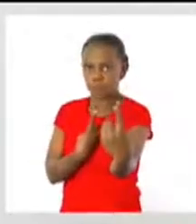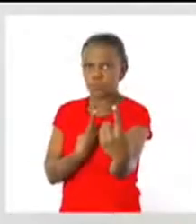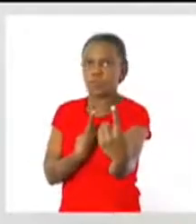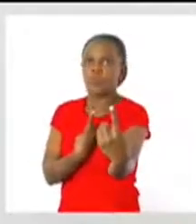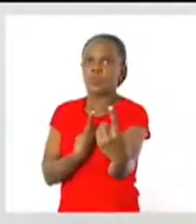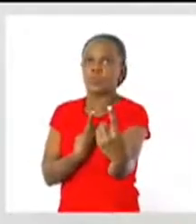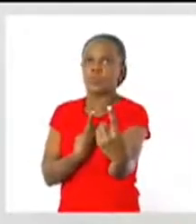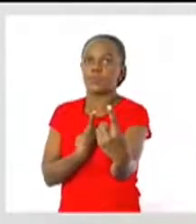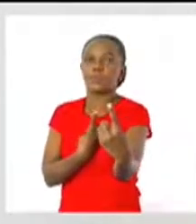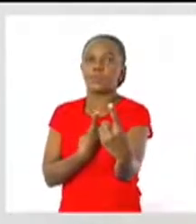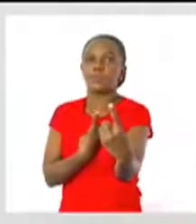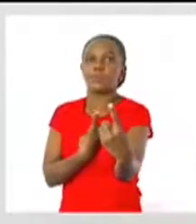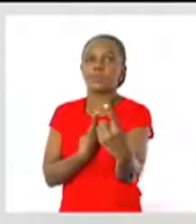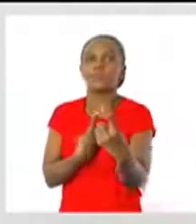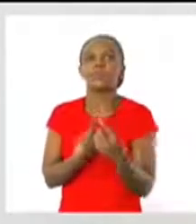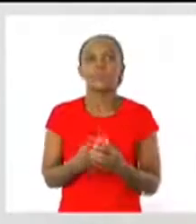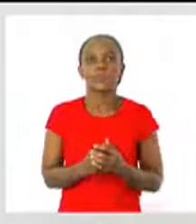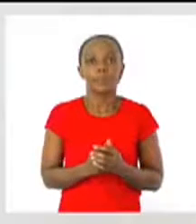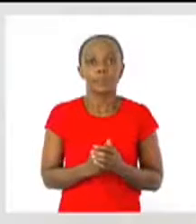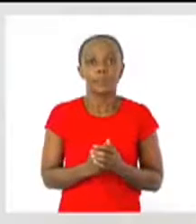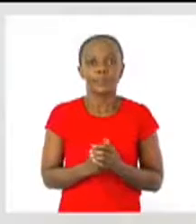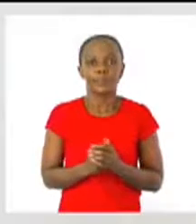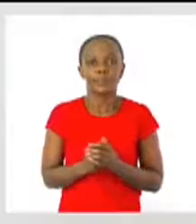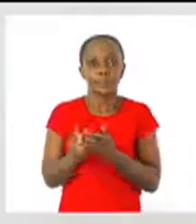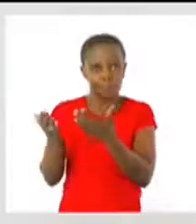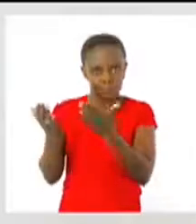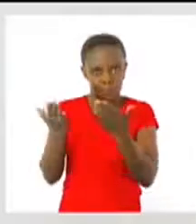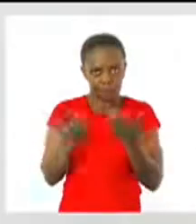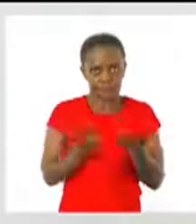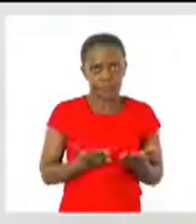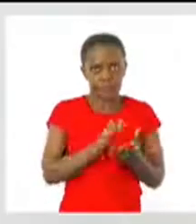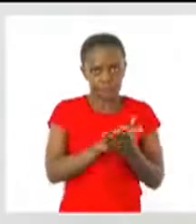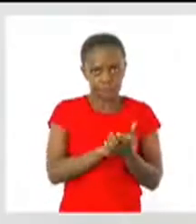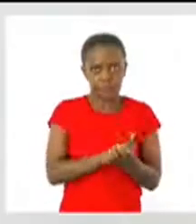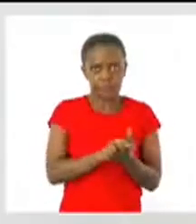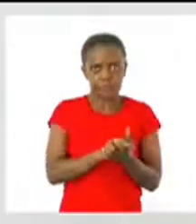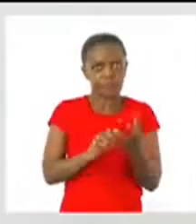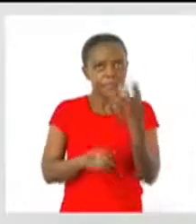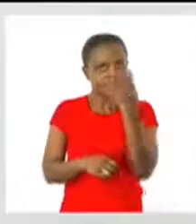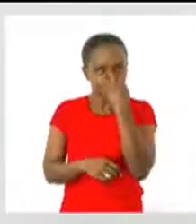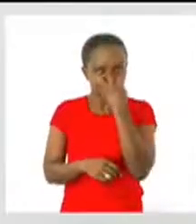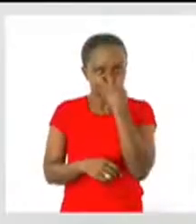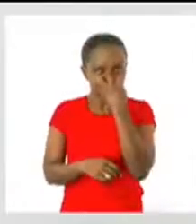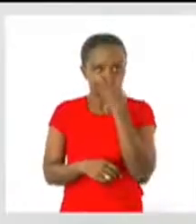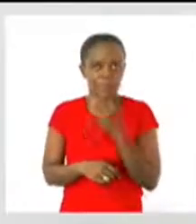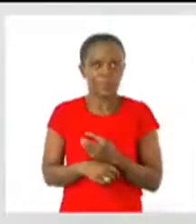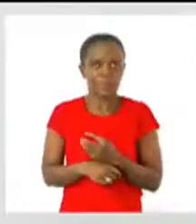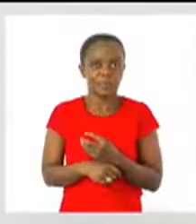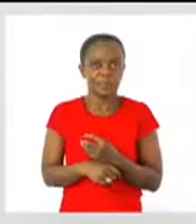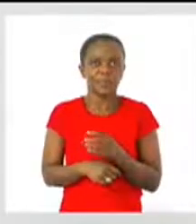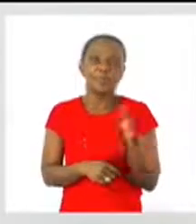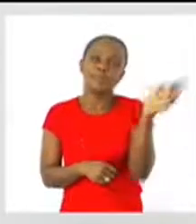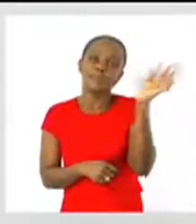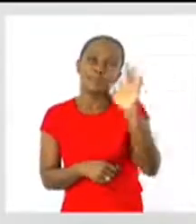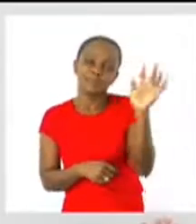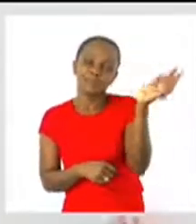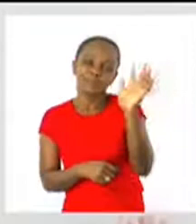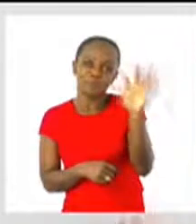round. Now, let us welcome our friend Zoshi to say goodbye.